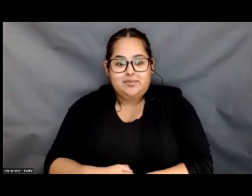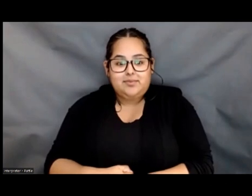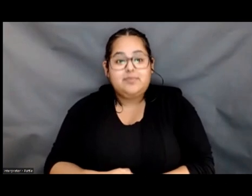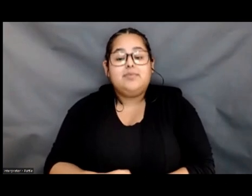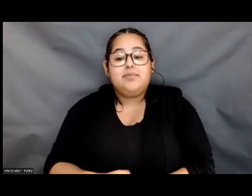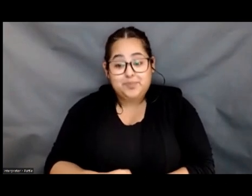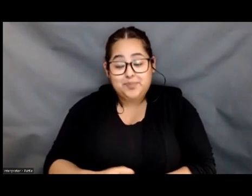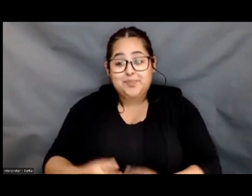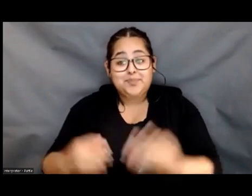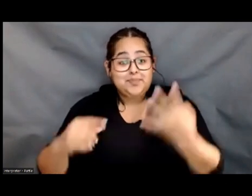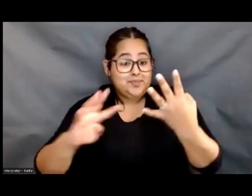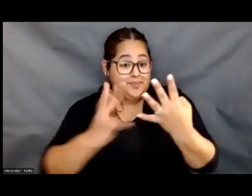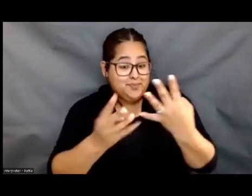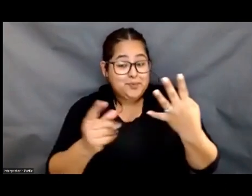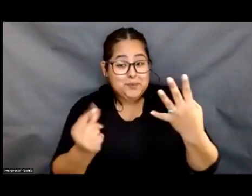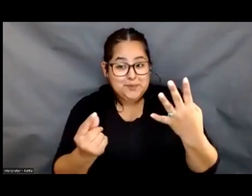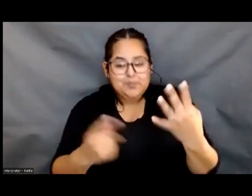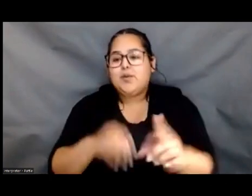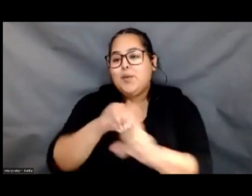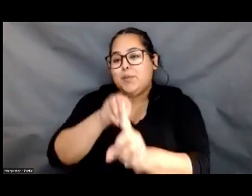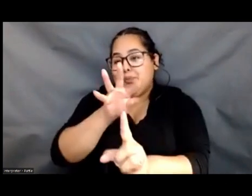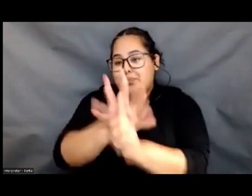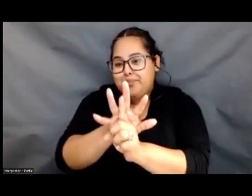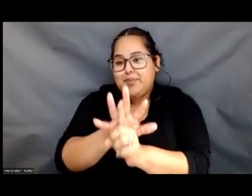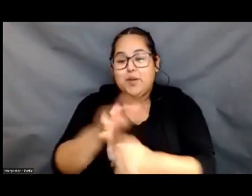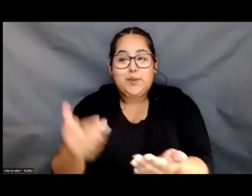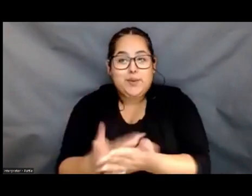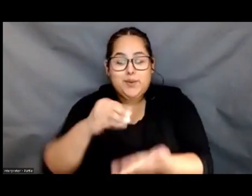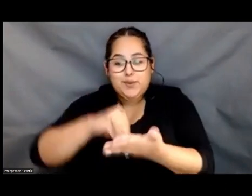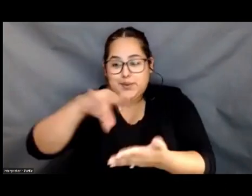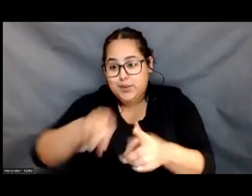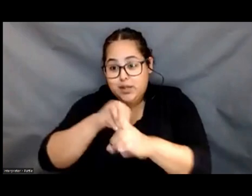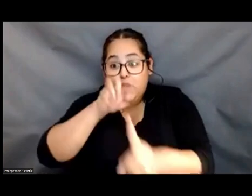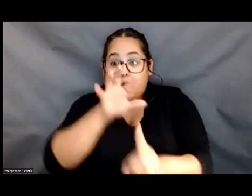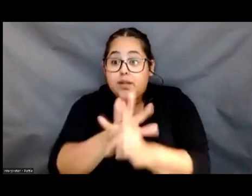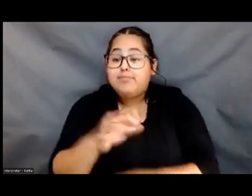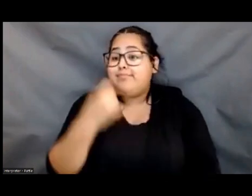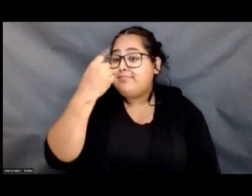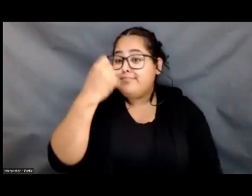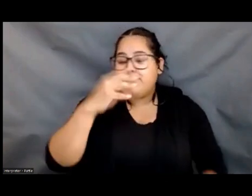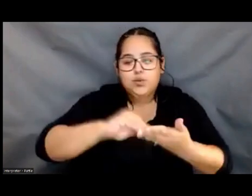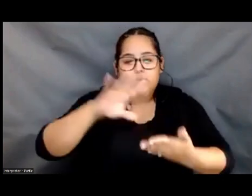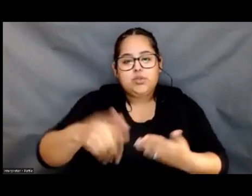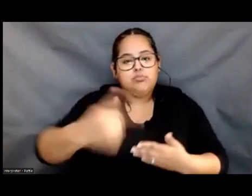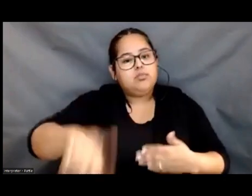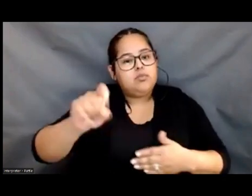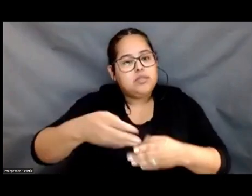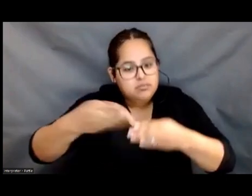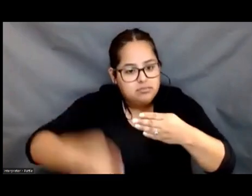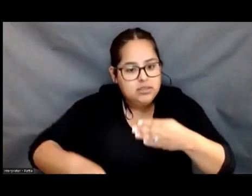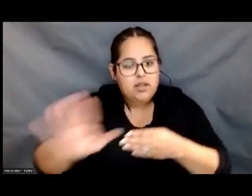So step 4 is orientation, new student orientation. So students will need to complete the Fresno City College